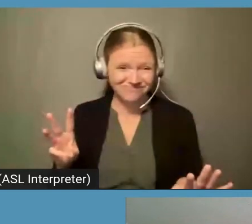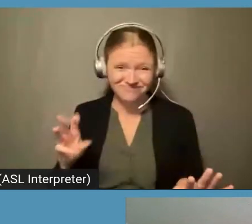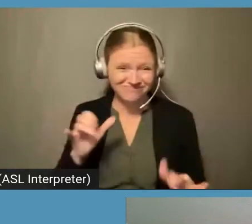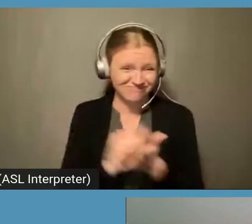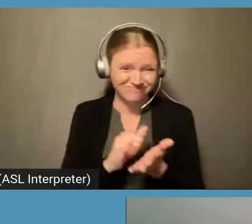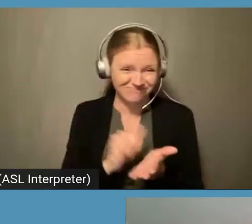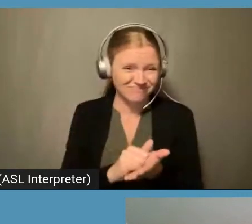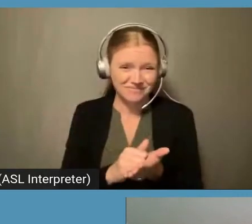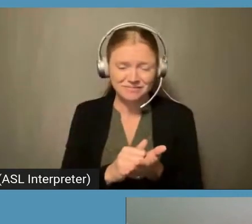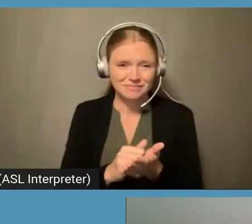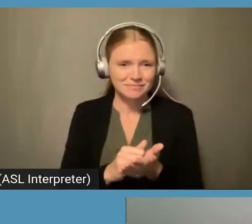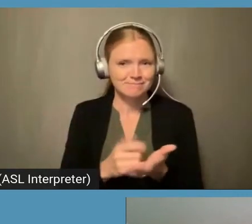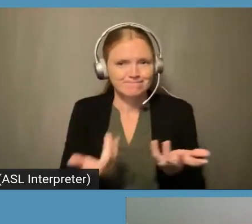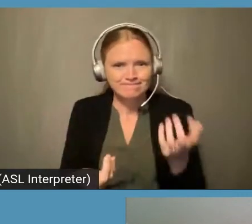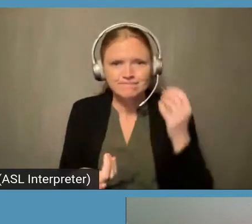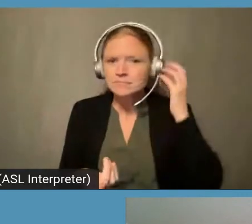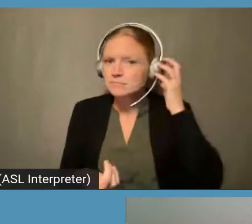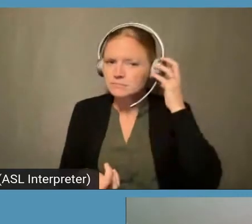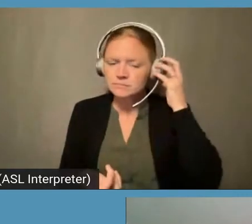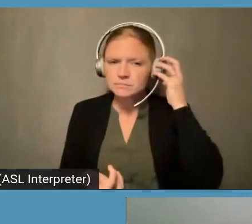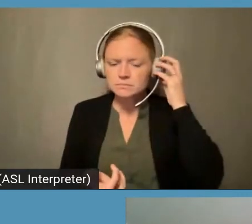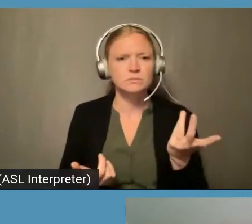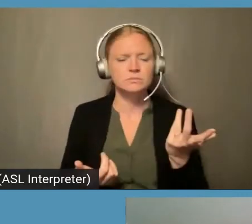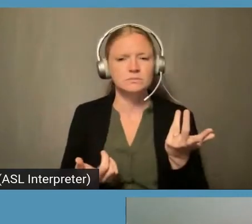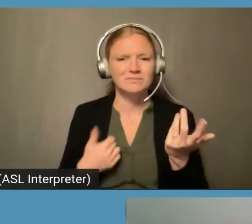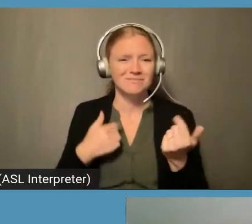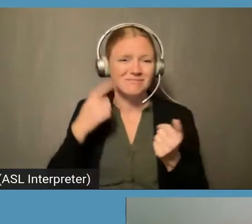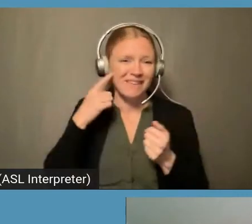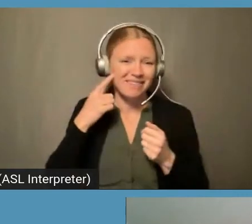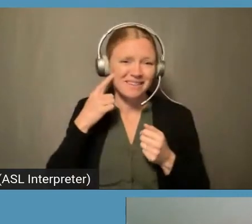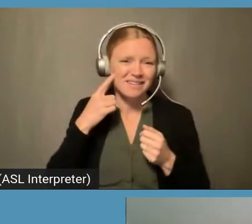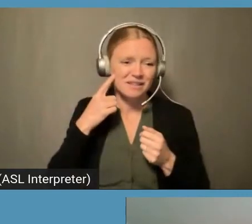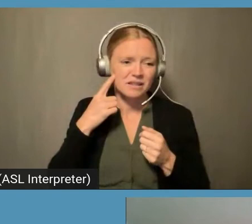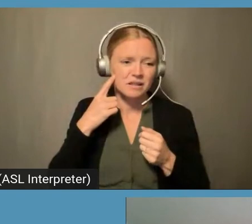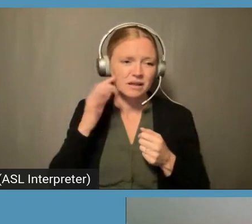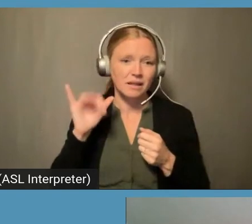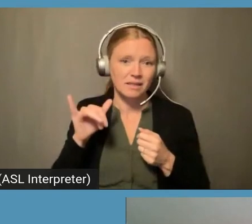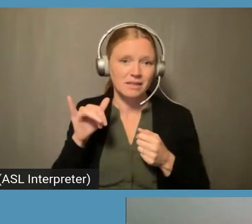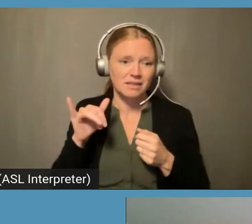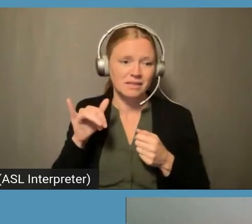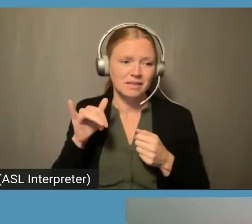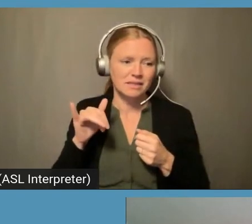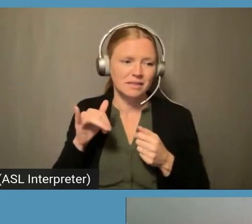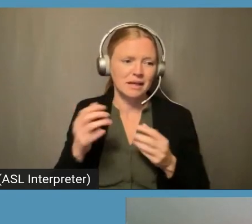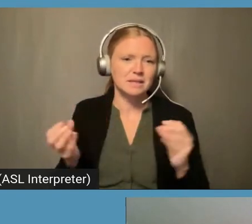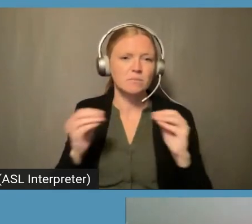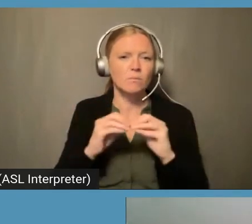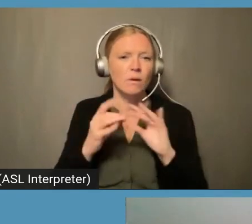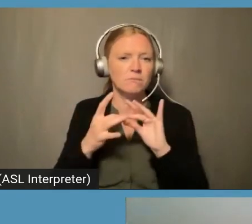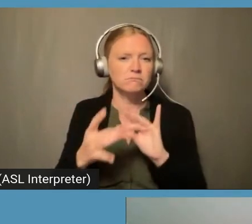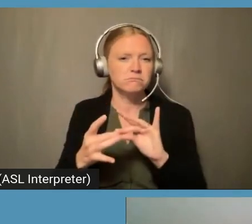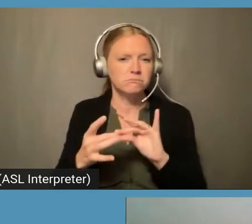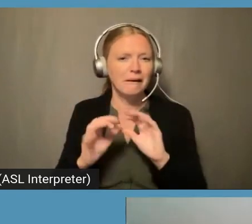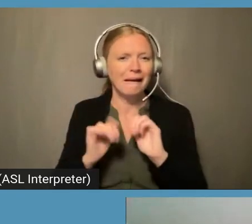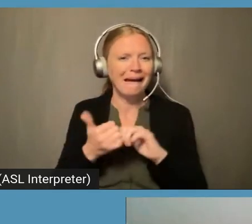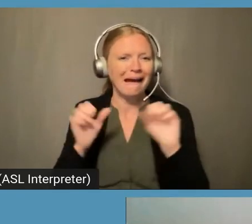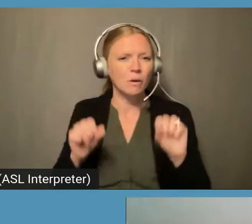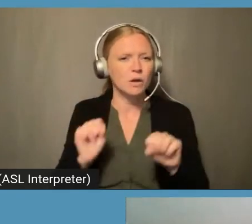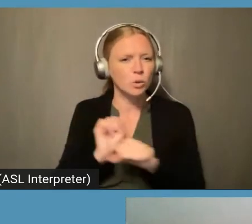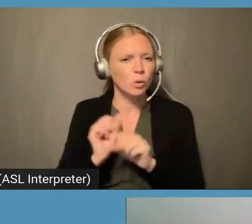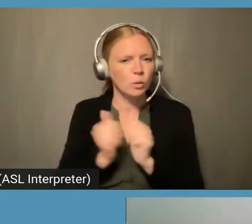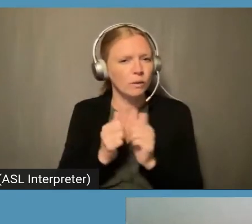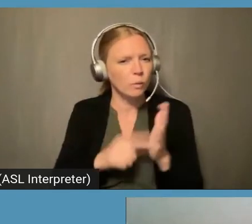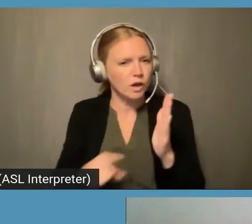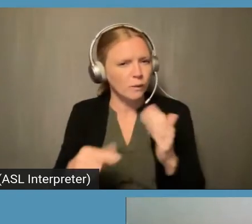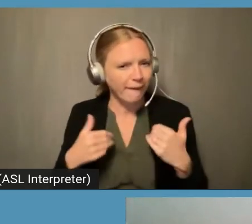position, then I think it really has more to do with how can you work with what you